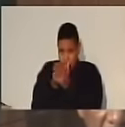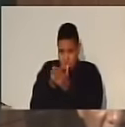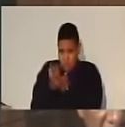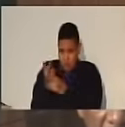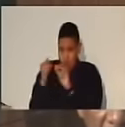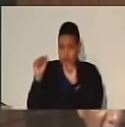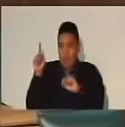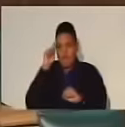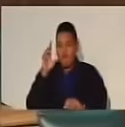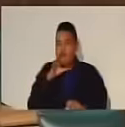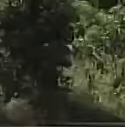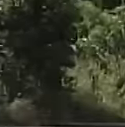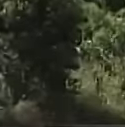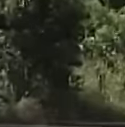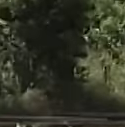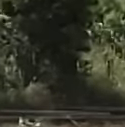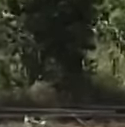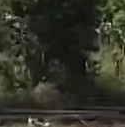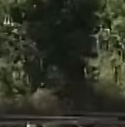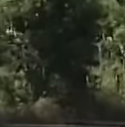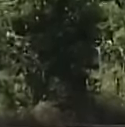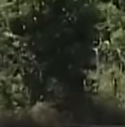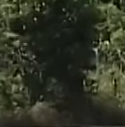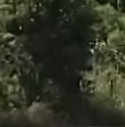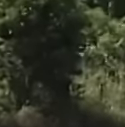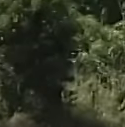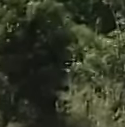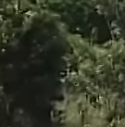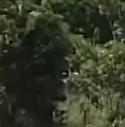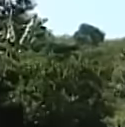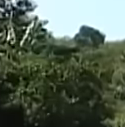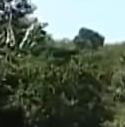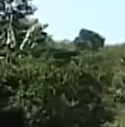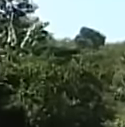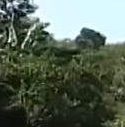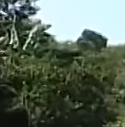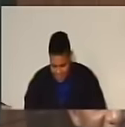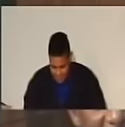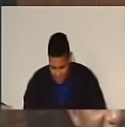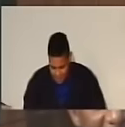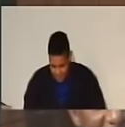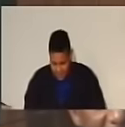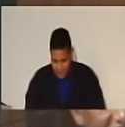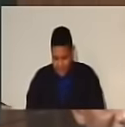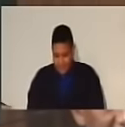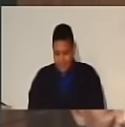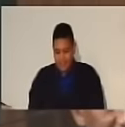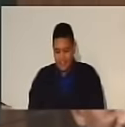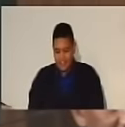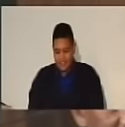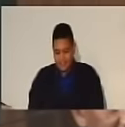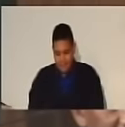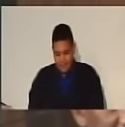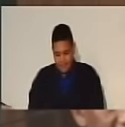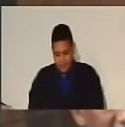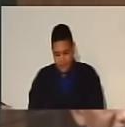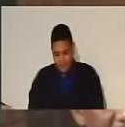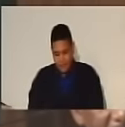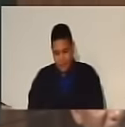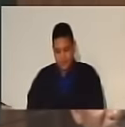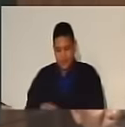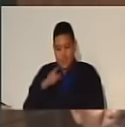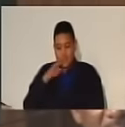farmers on a crop lean basis. Water will be provided by the National Irrigation Commission. The government's sole interest and